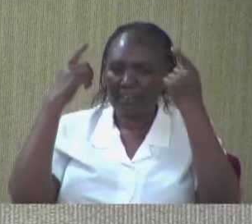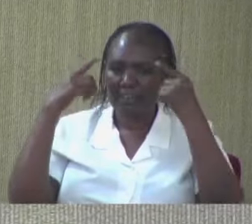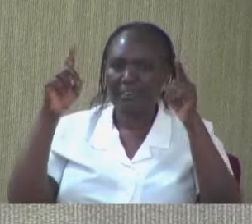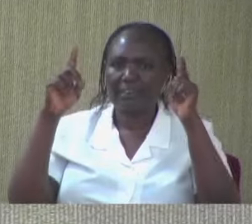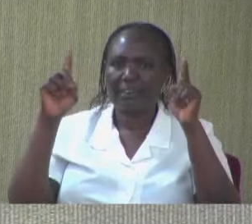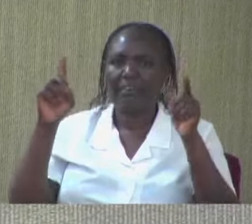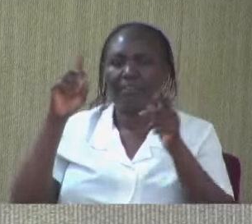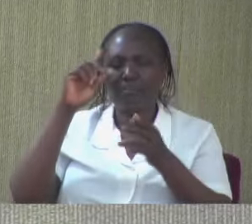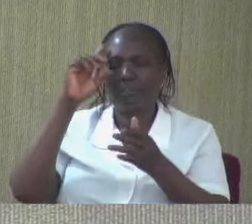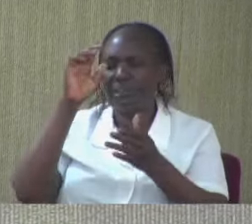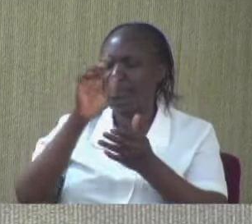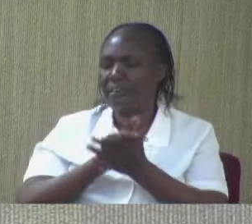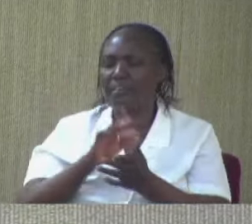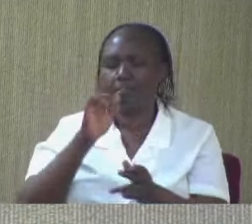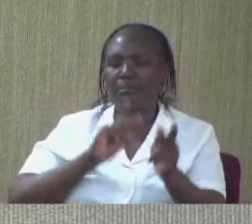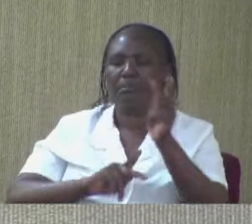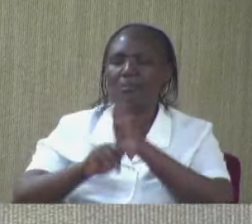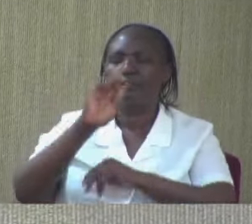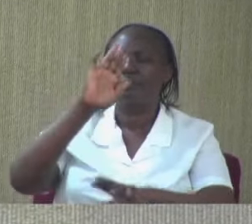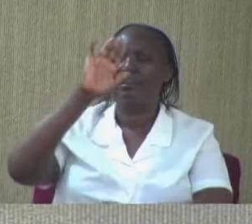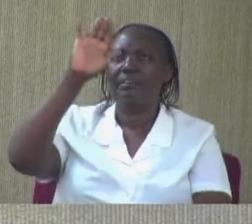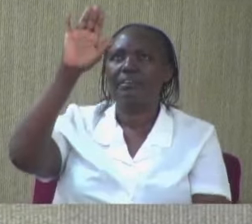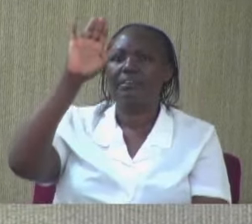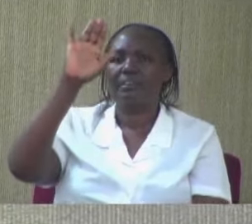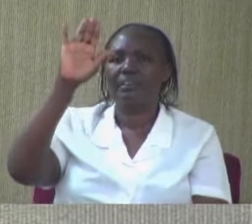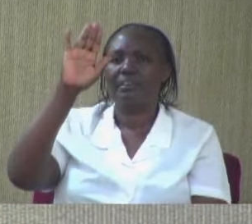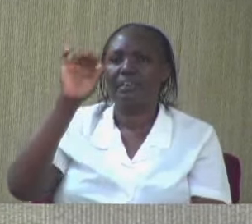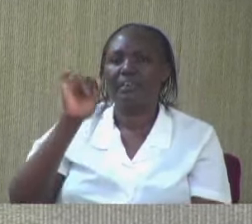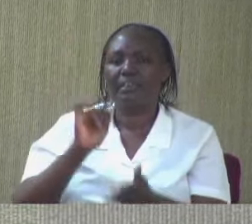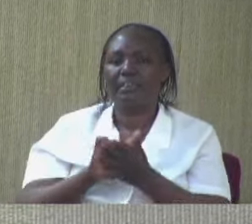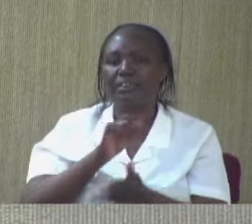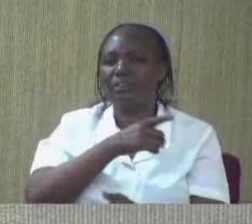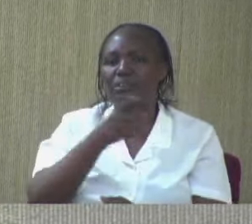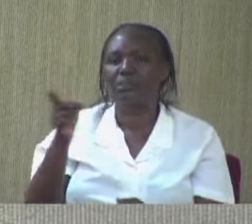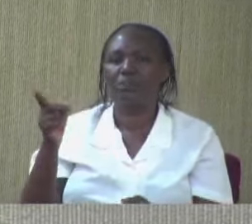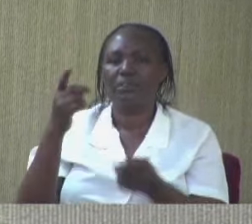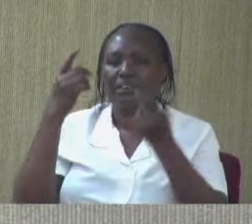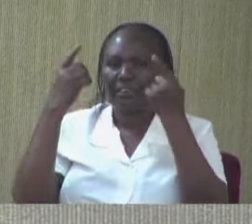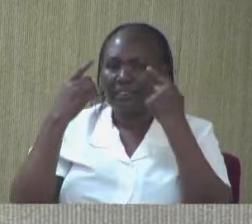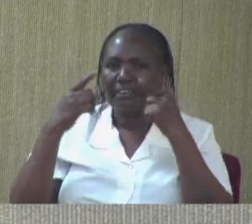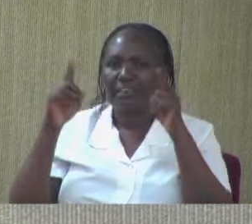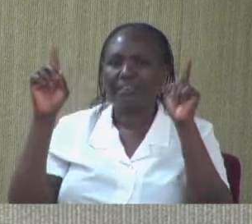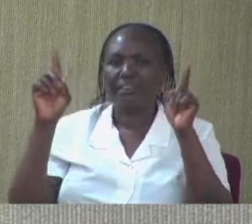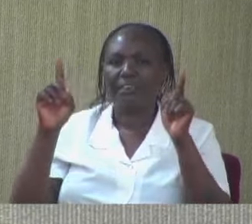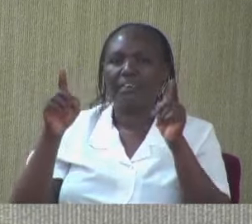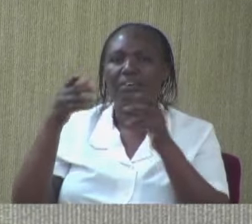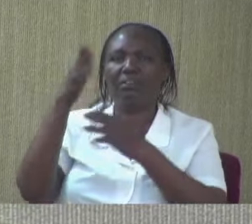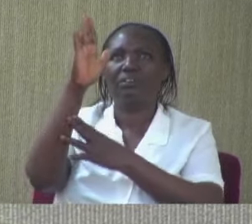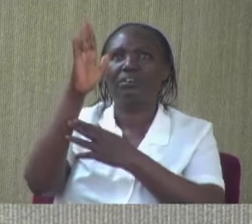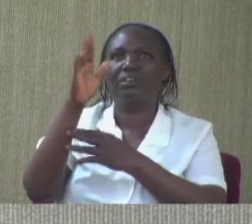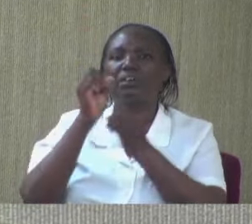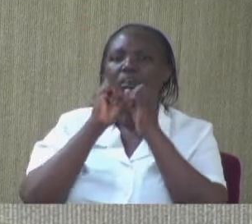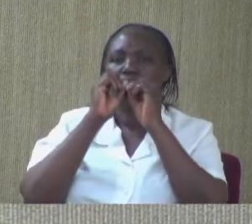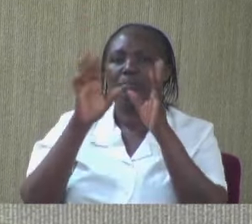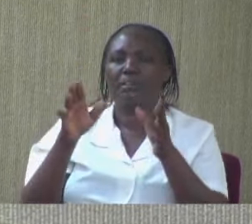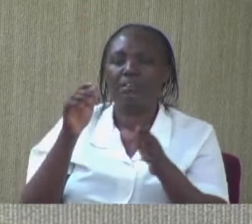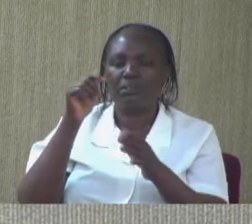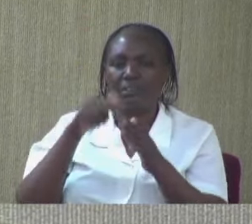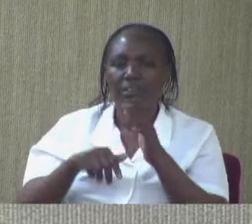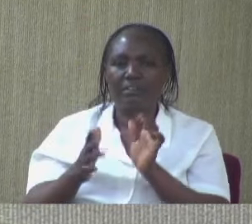Believe his prophets that you may prosper. And may God bless you in Jesus'